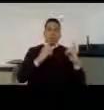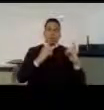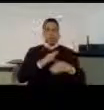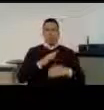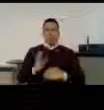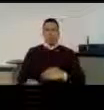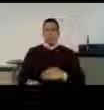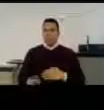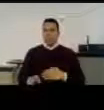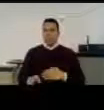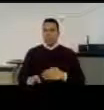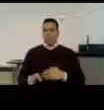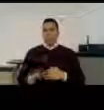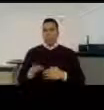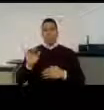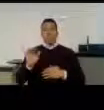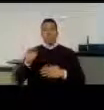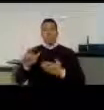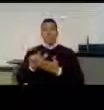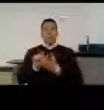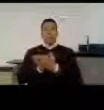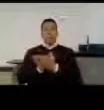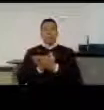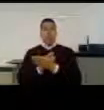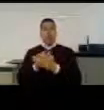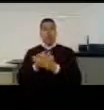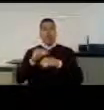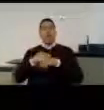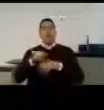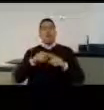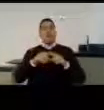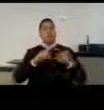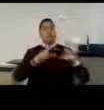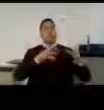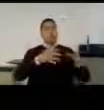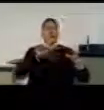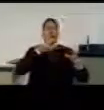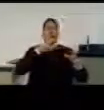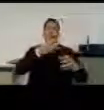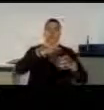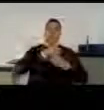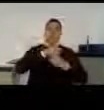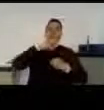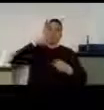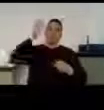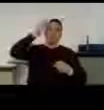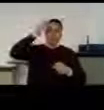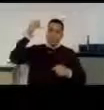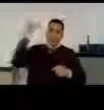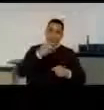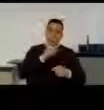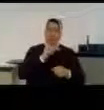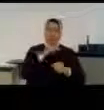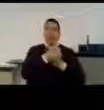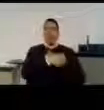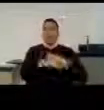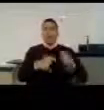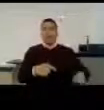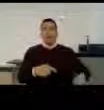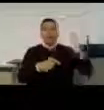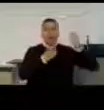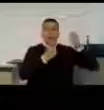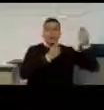discrimination under any program or activity that either receives federal financial assistance or is conducted by any executive